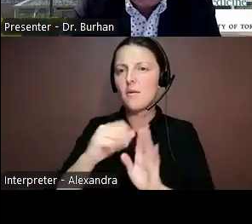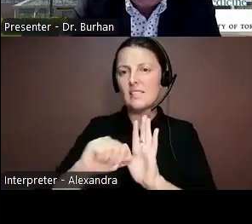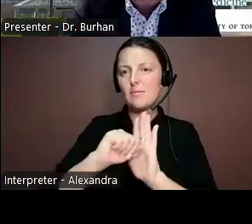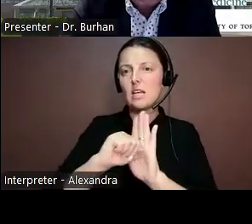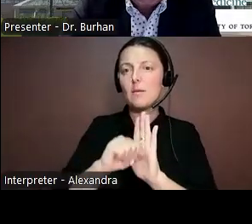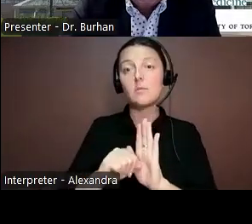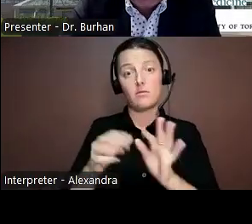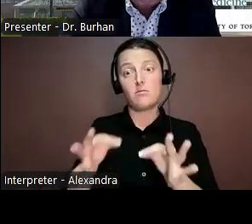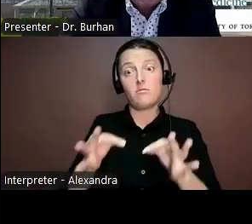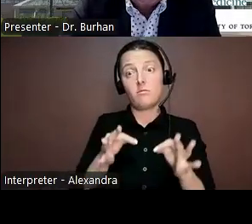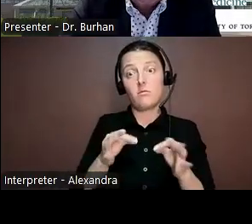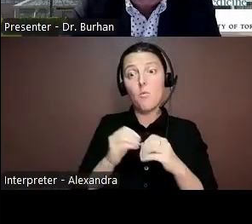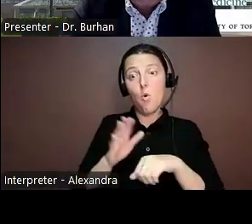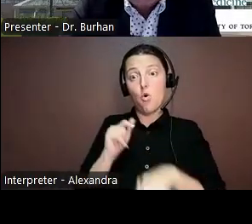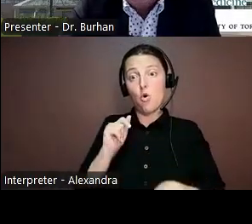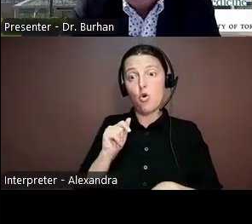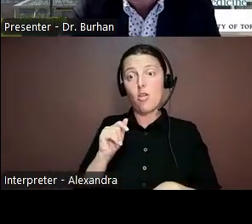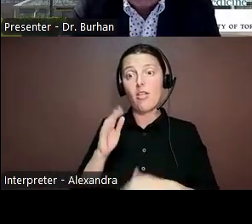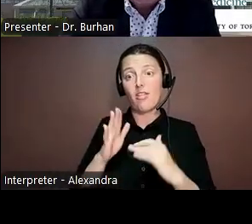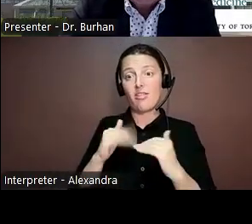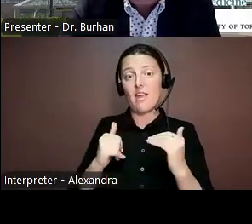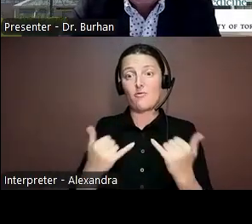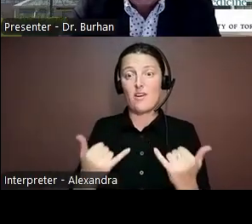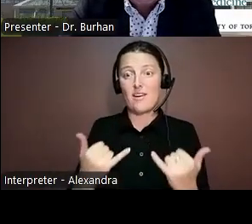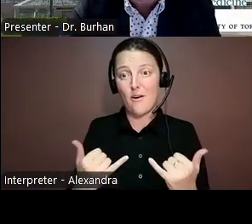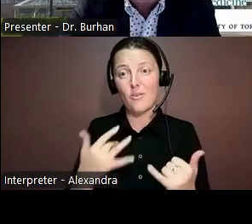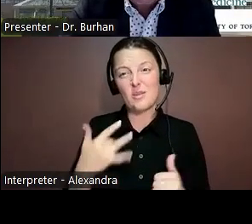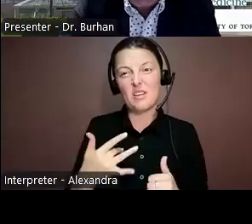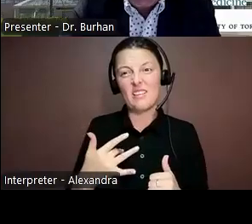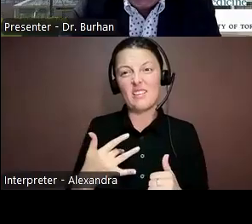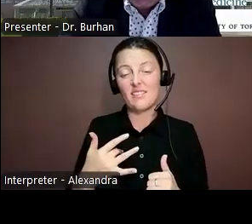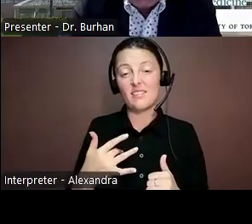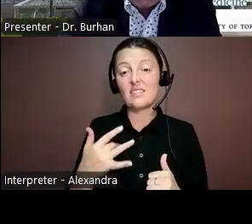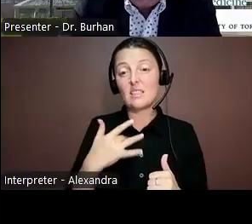than we typically do now, which is really waiting for it to manifest itself as an illness.